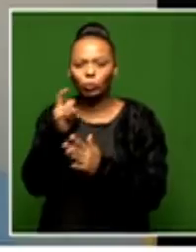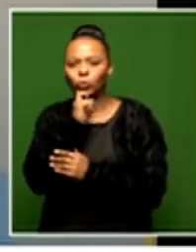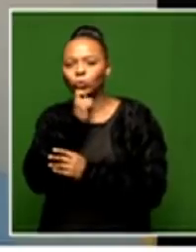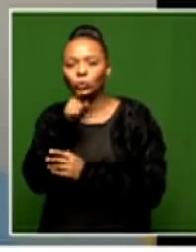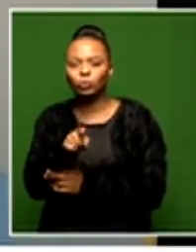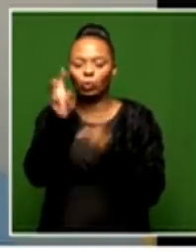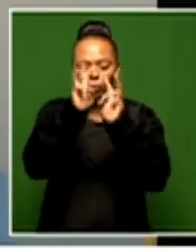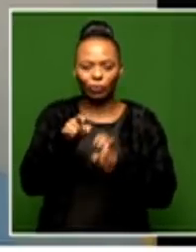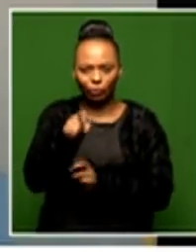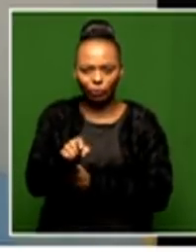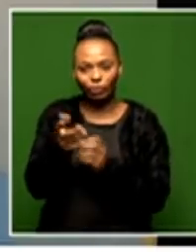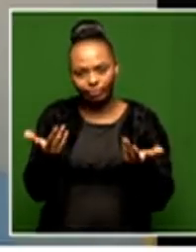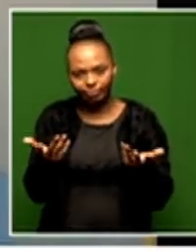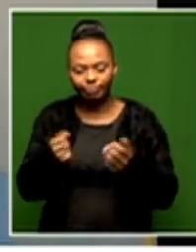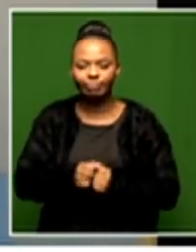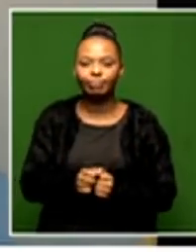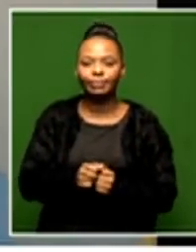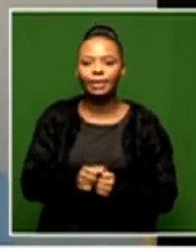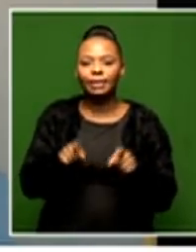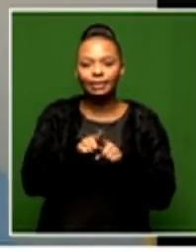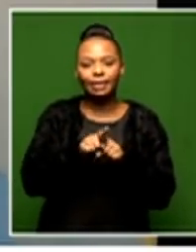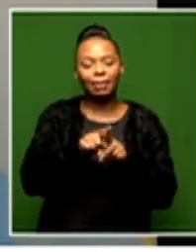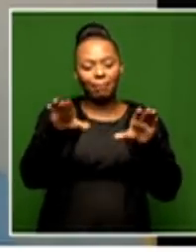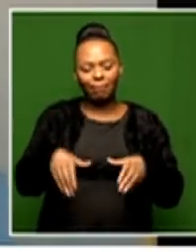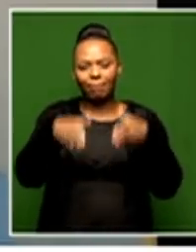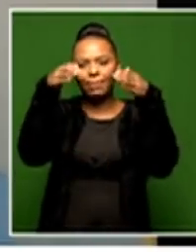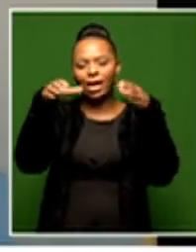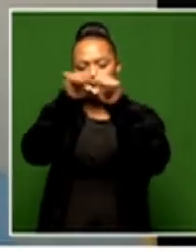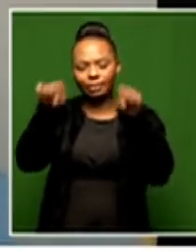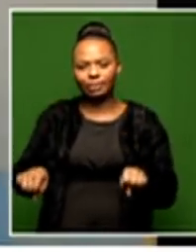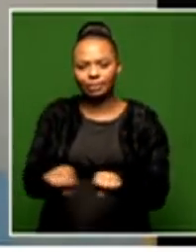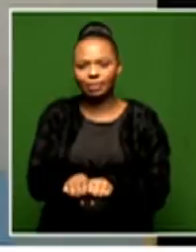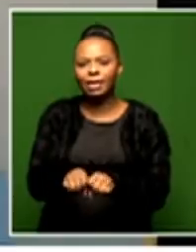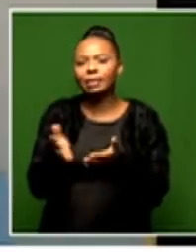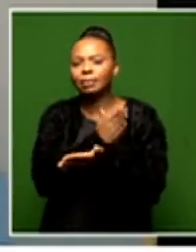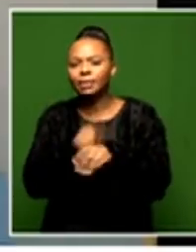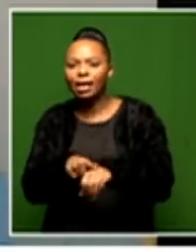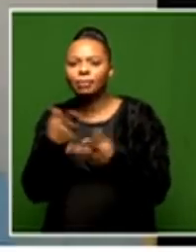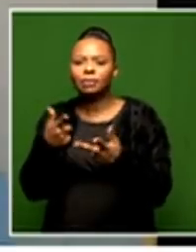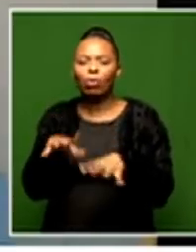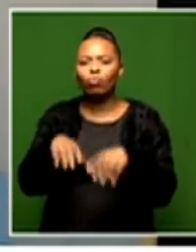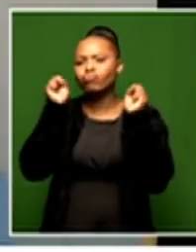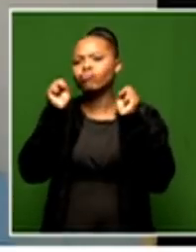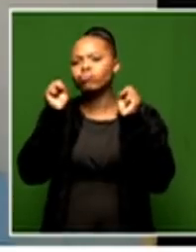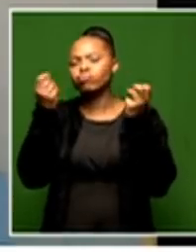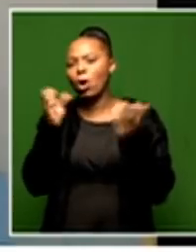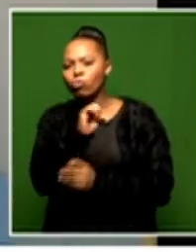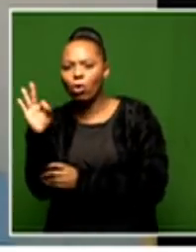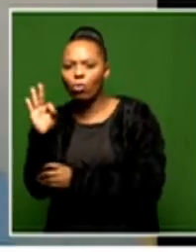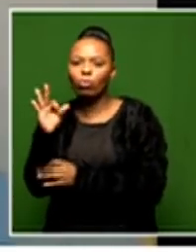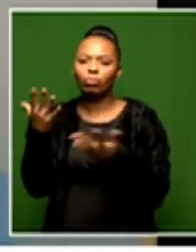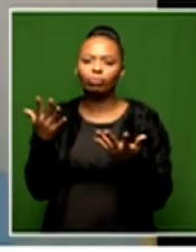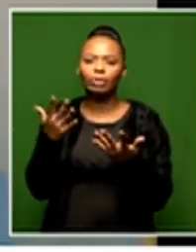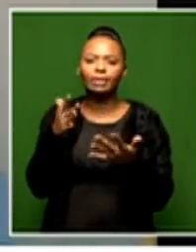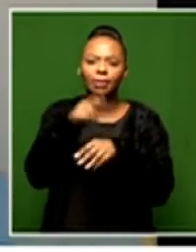as different large power generating stations are in or out of service. Also have the large